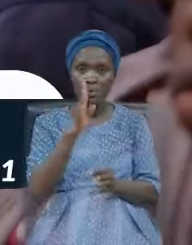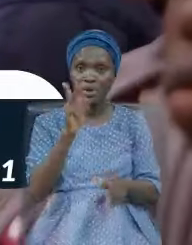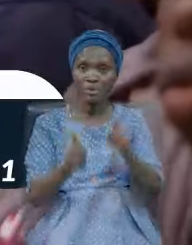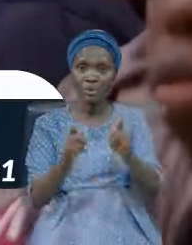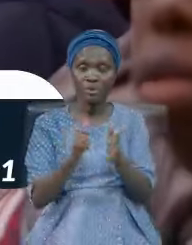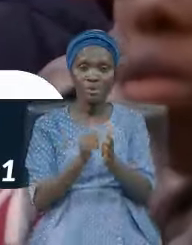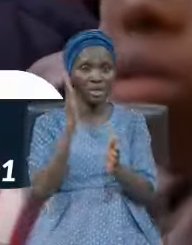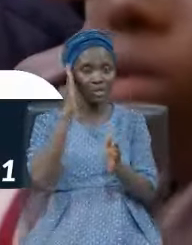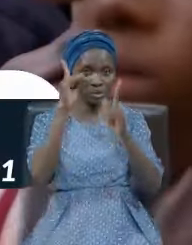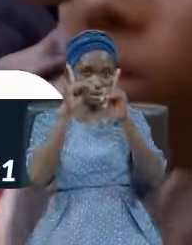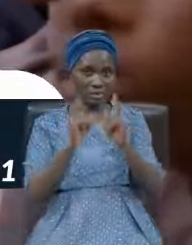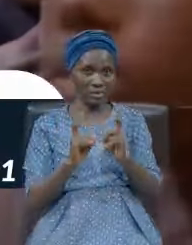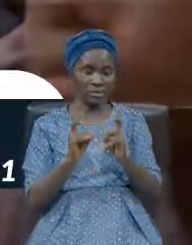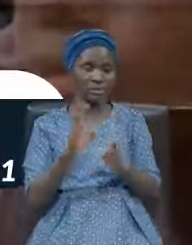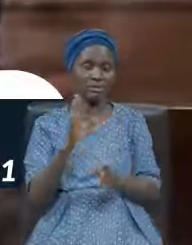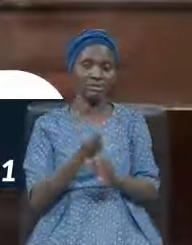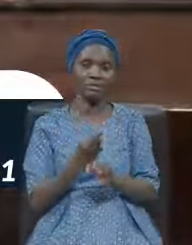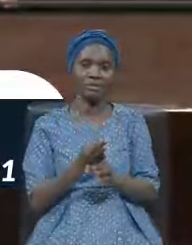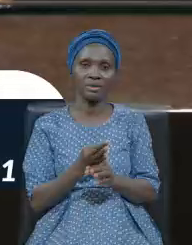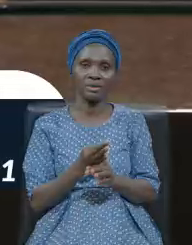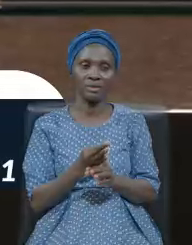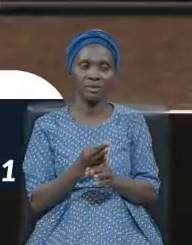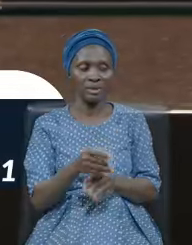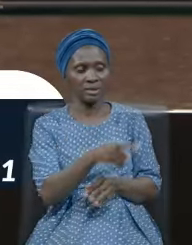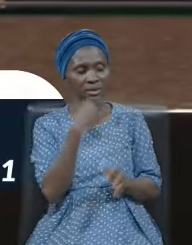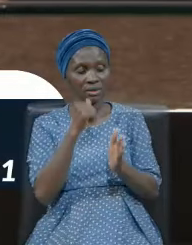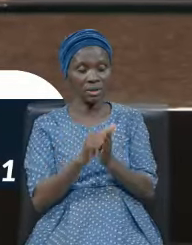it's deeper. We're going to try him